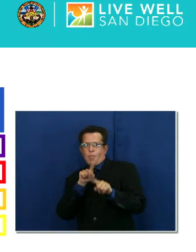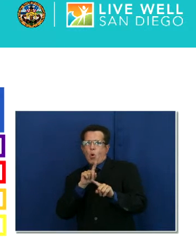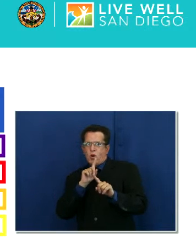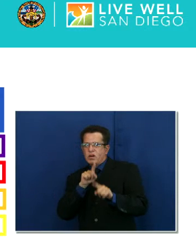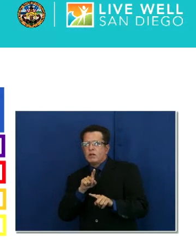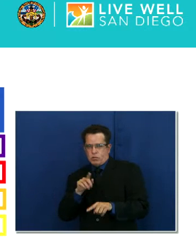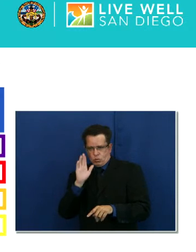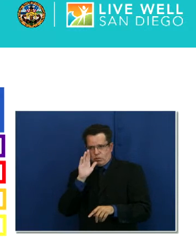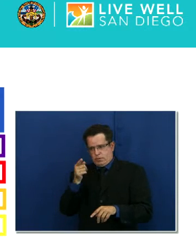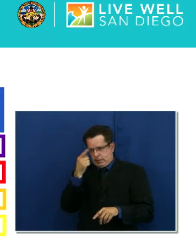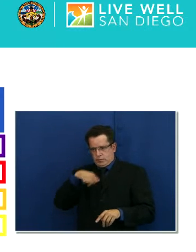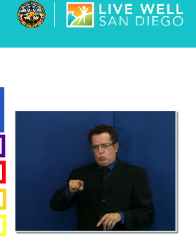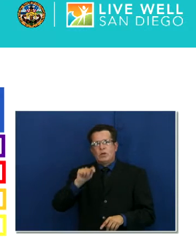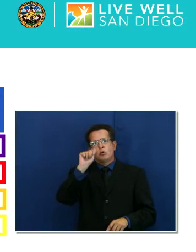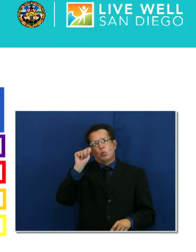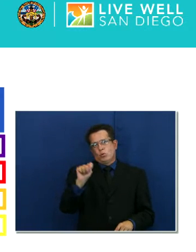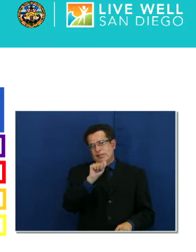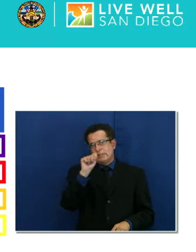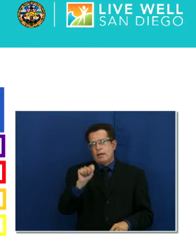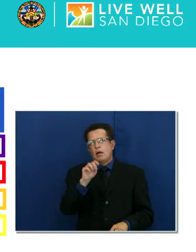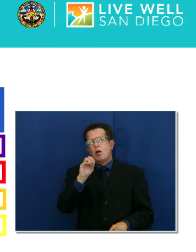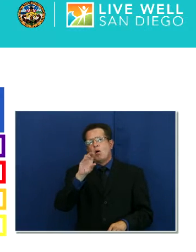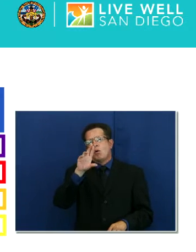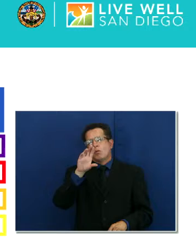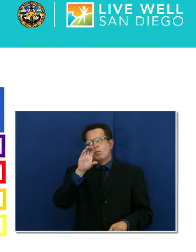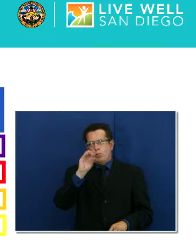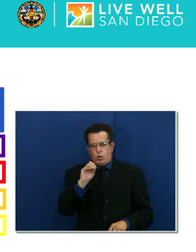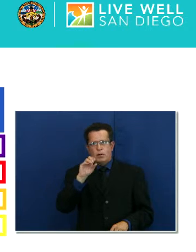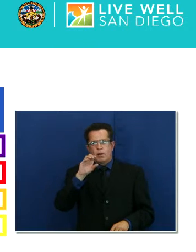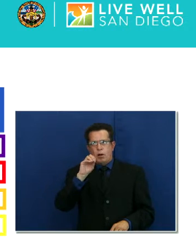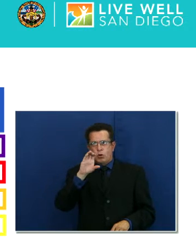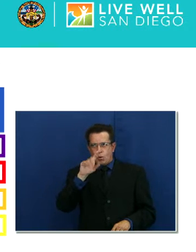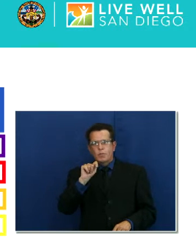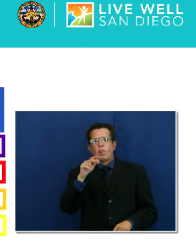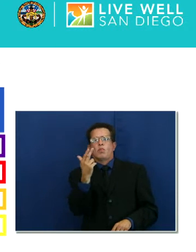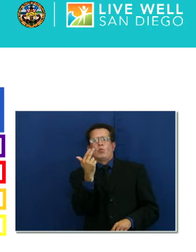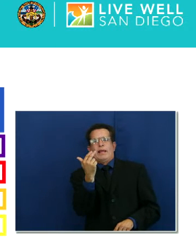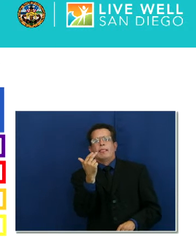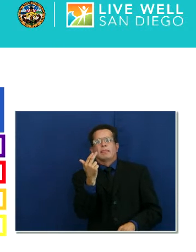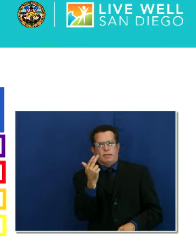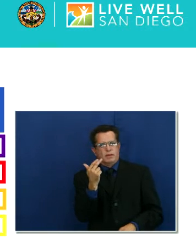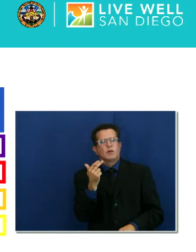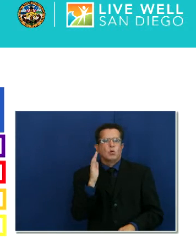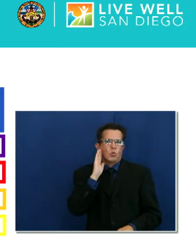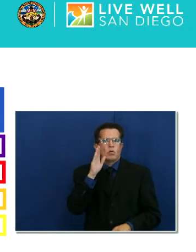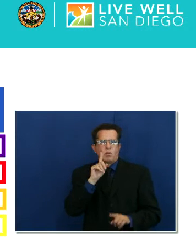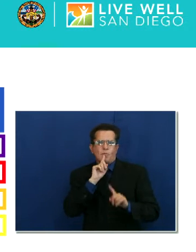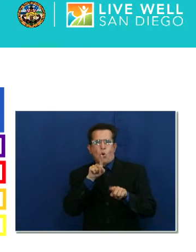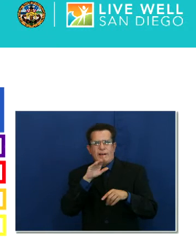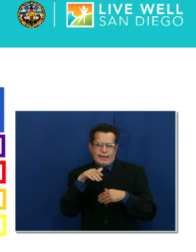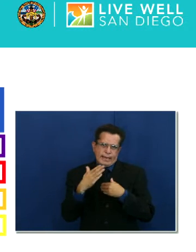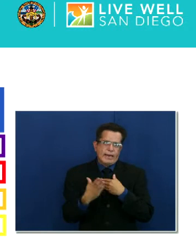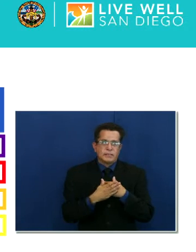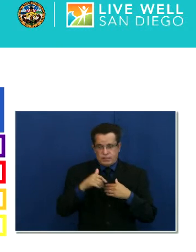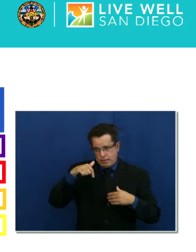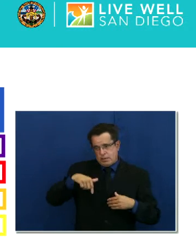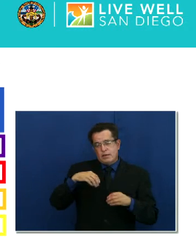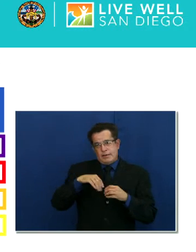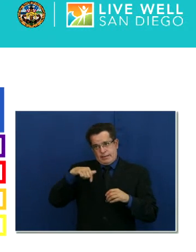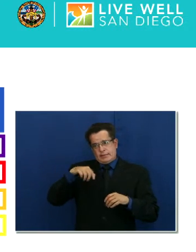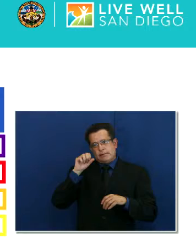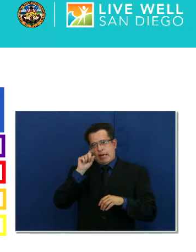is scheduled for next Tuesday, October 13th. Now, the California Department of Public Health now has